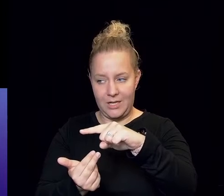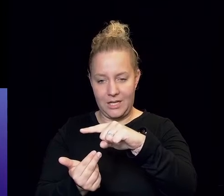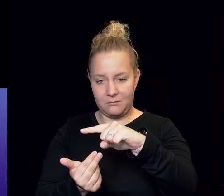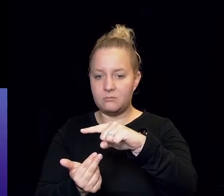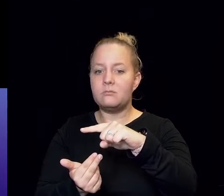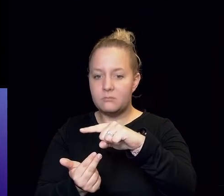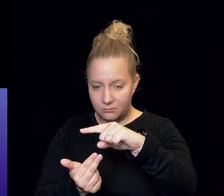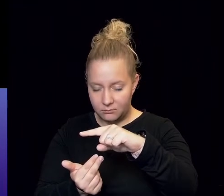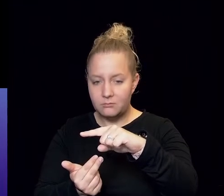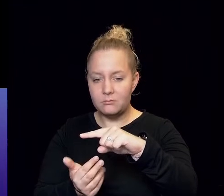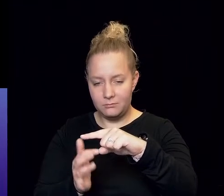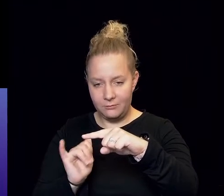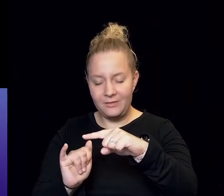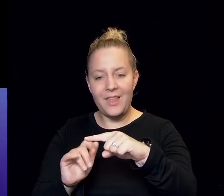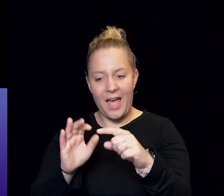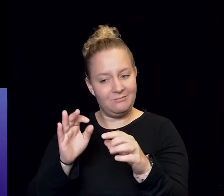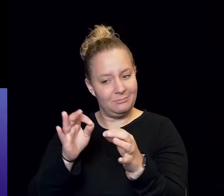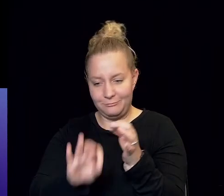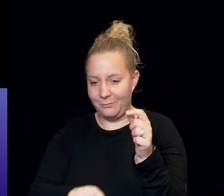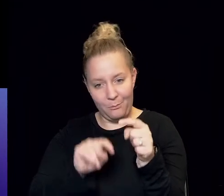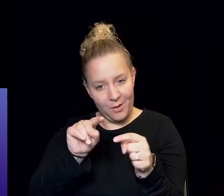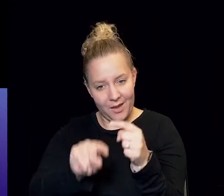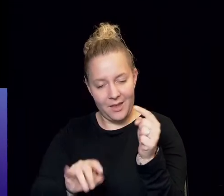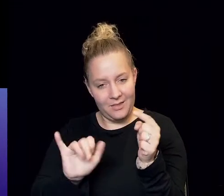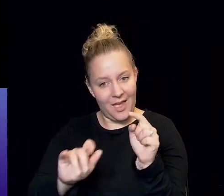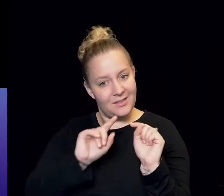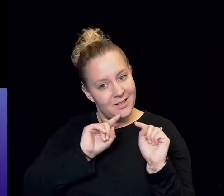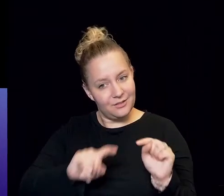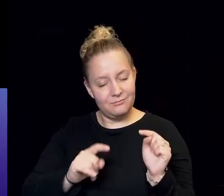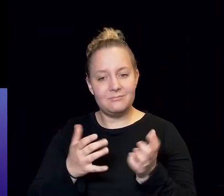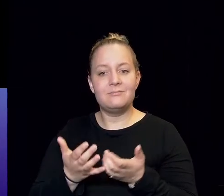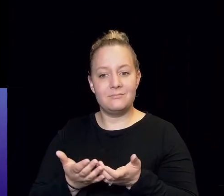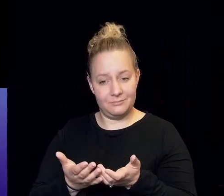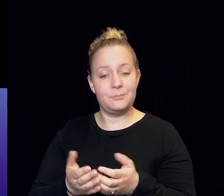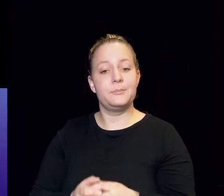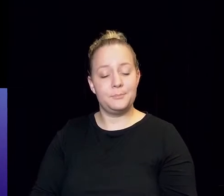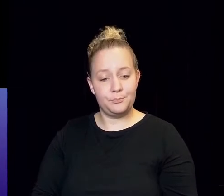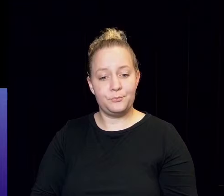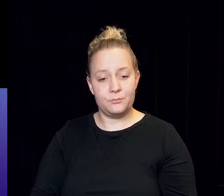13. That does not simplify, so that is your answer.